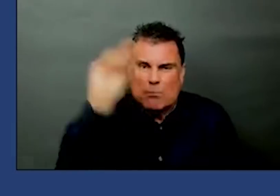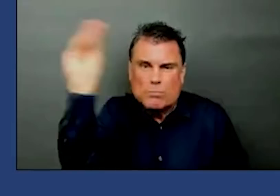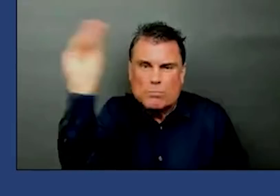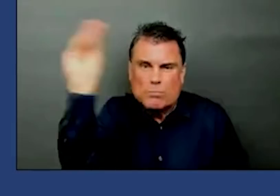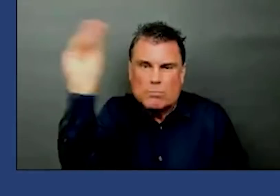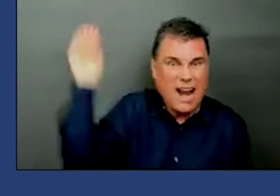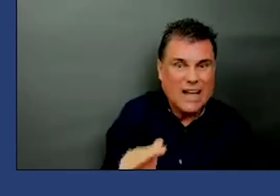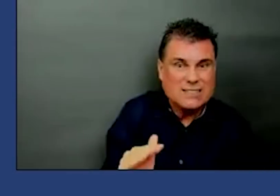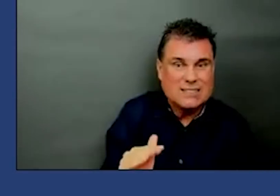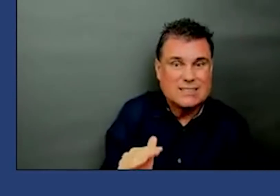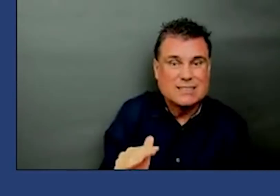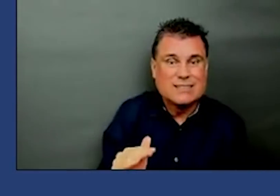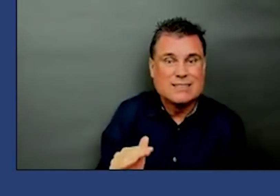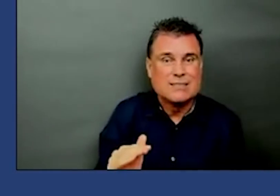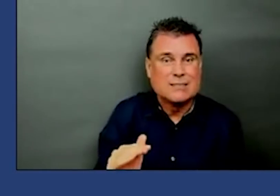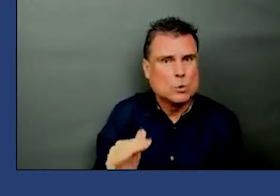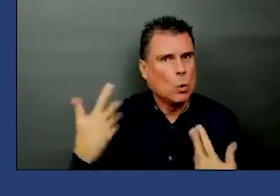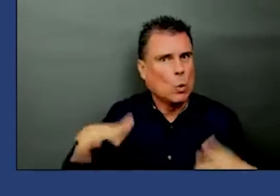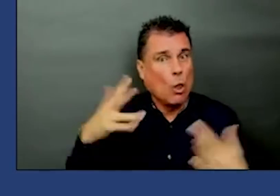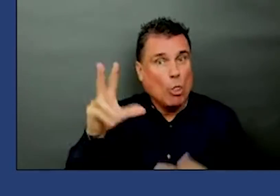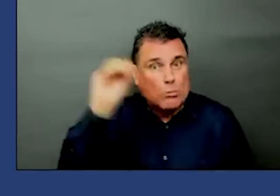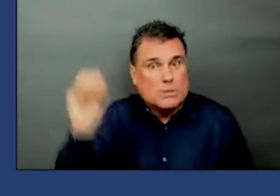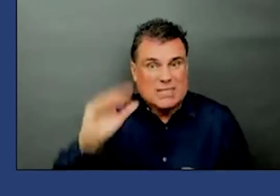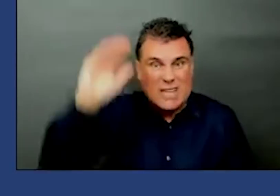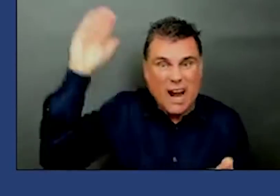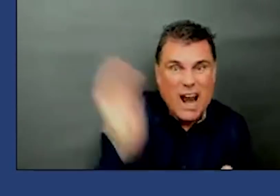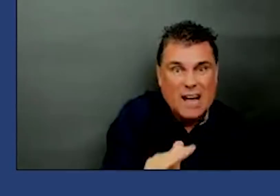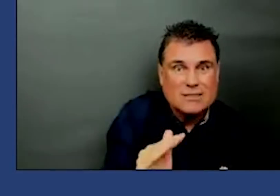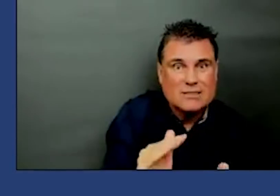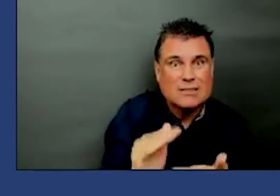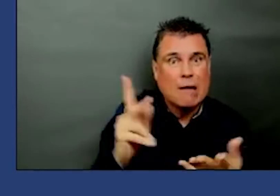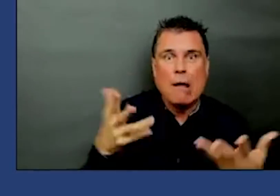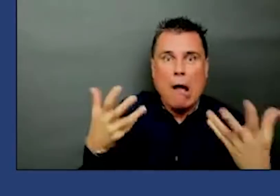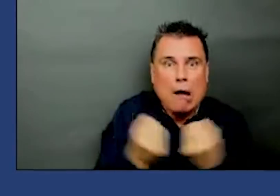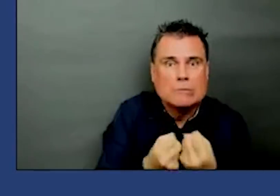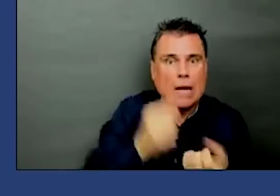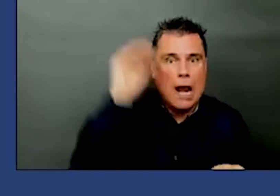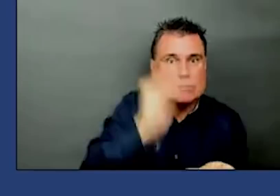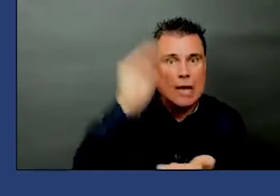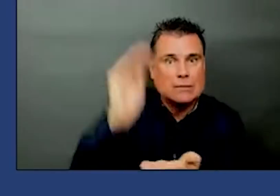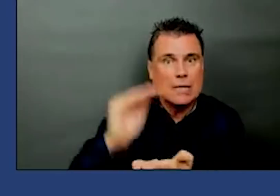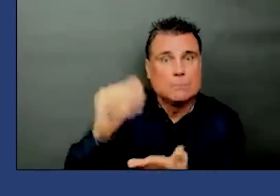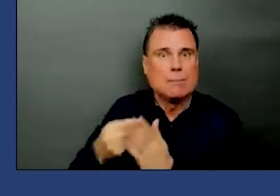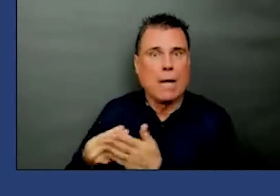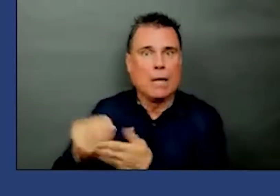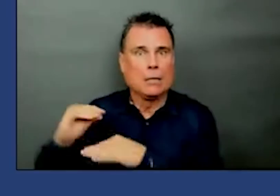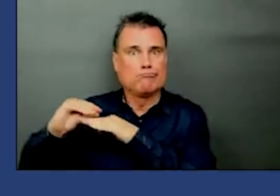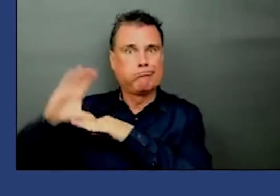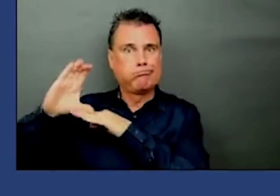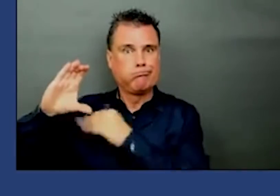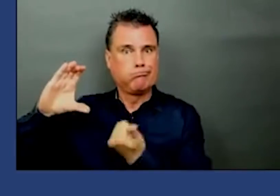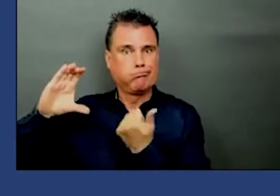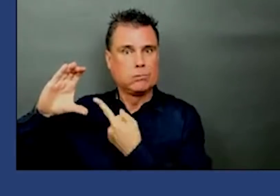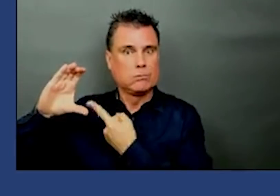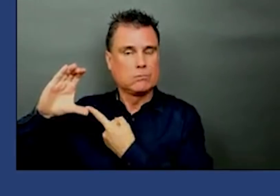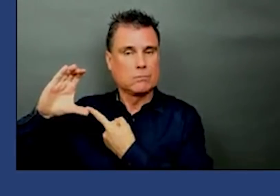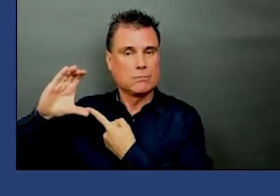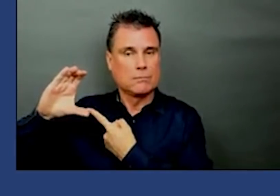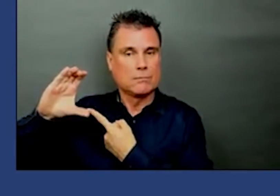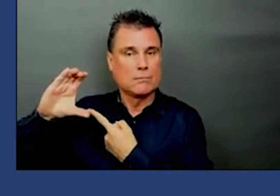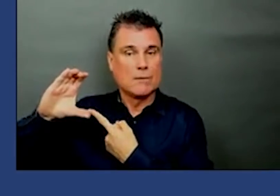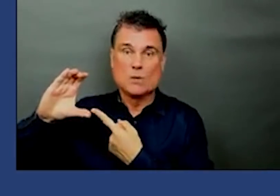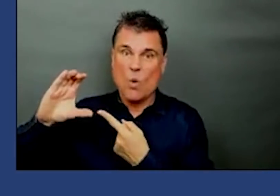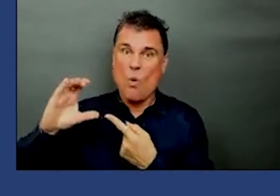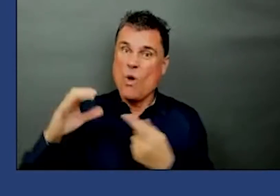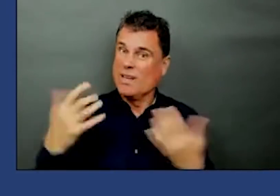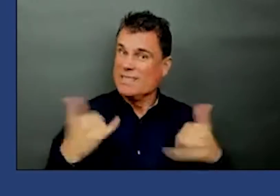see a much better picture relative to what we experienced last year. And then the long-range outlook as we transition